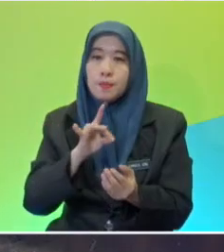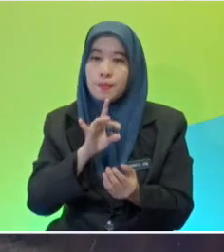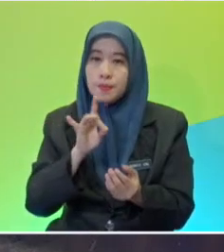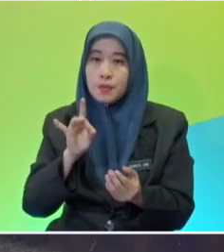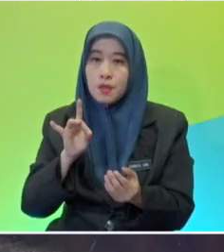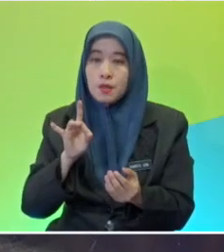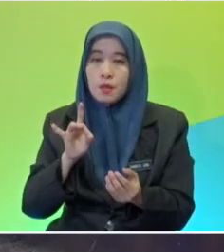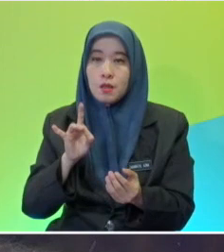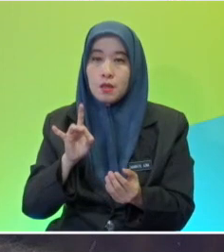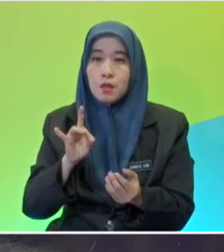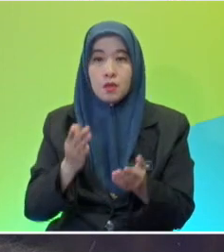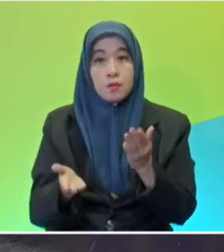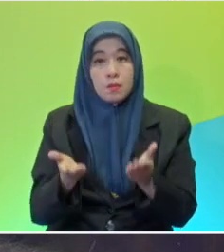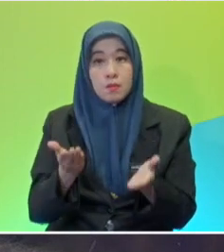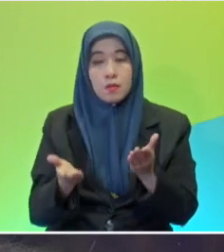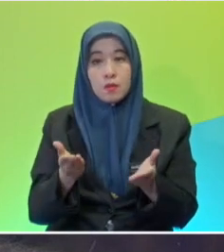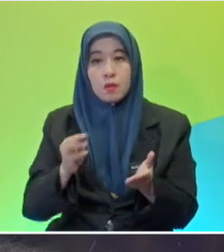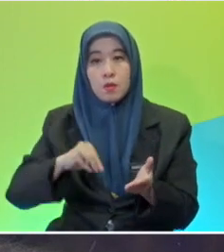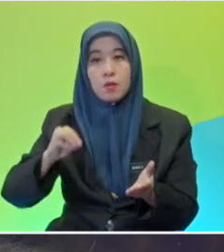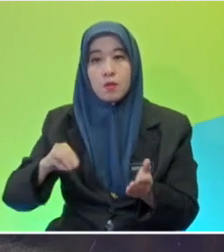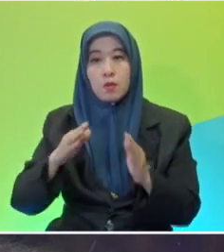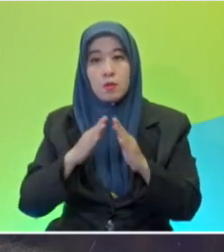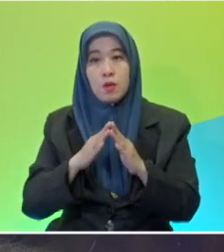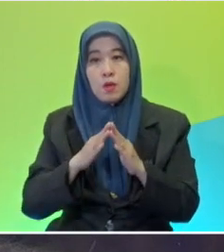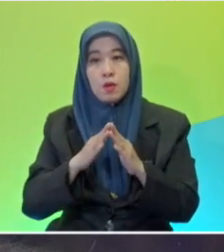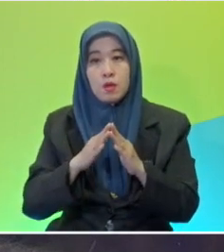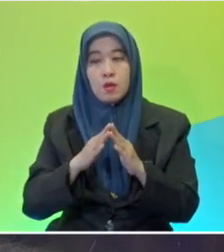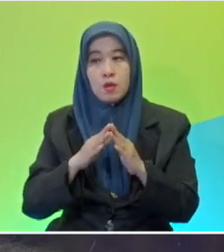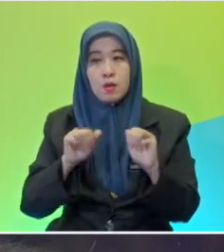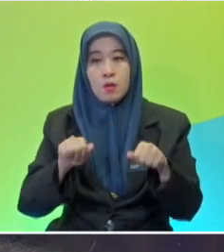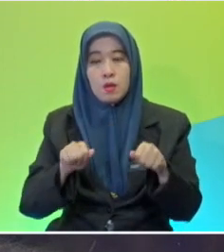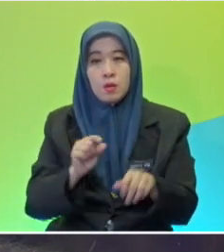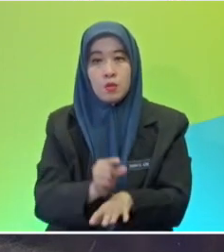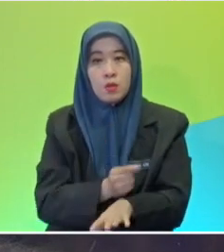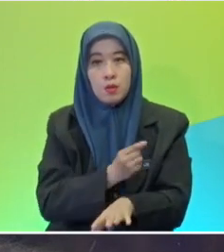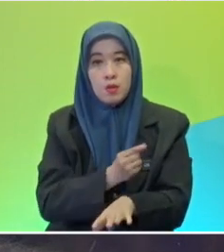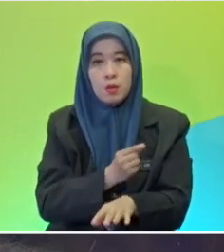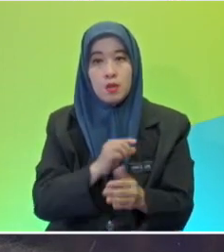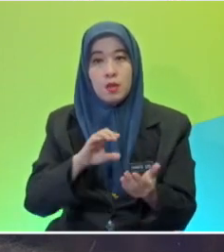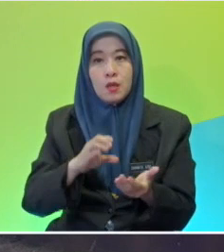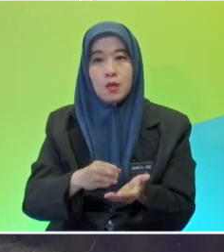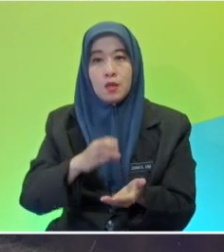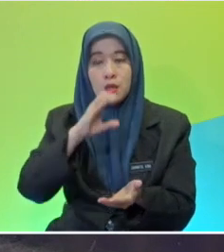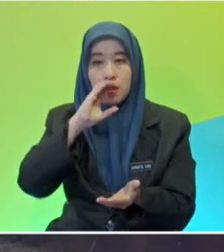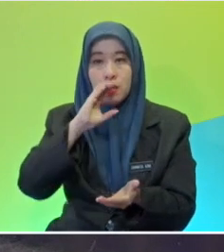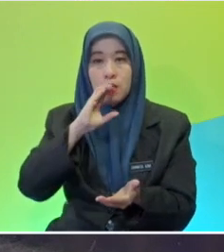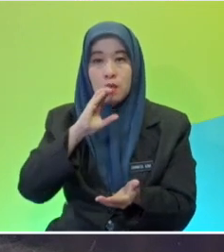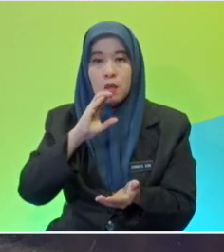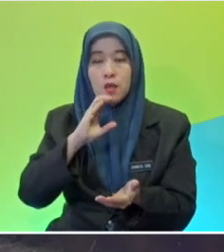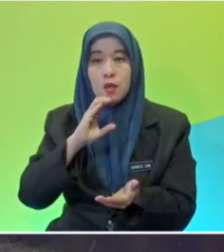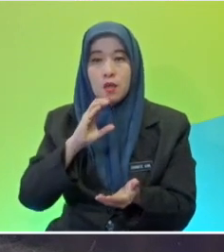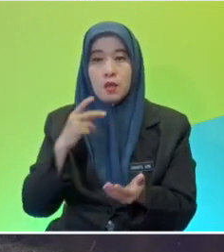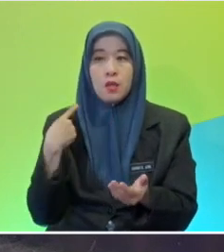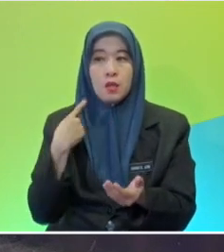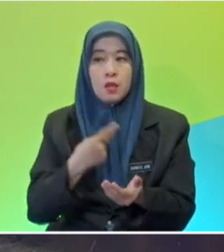I'll use. Maybe children at home, they don't have pot, they can use this. Okay, then we'll use this as an example. Yes. Okay, so we have this. And then put